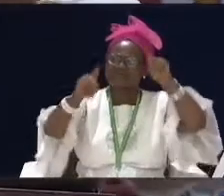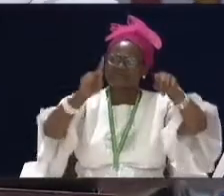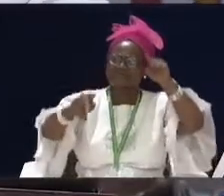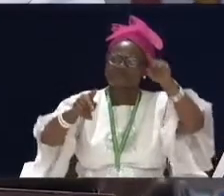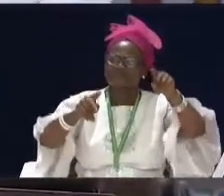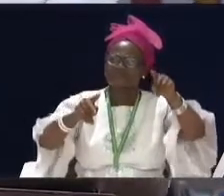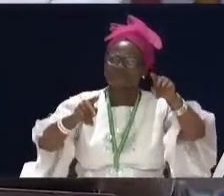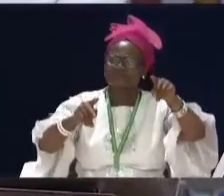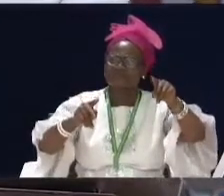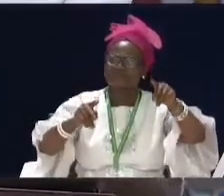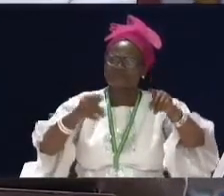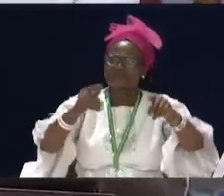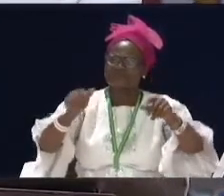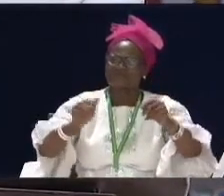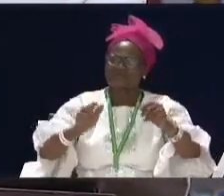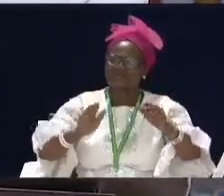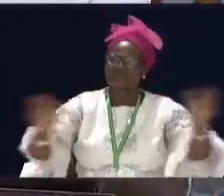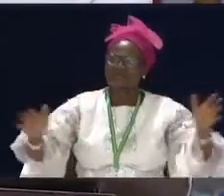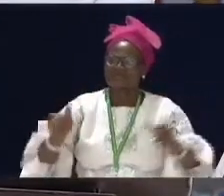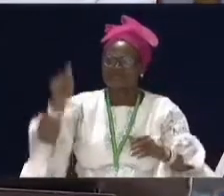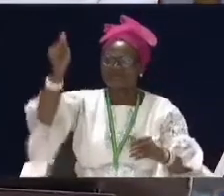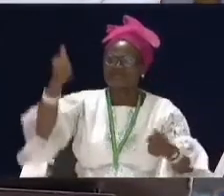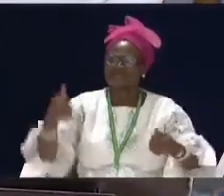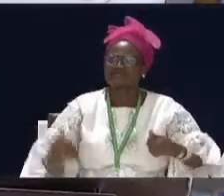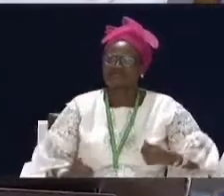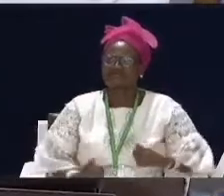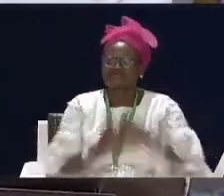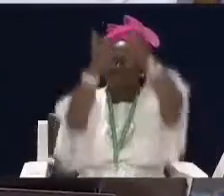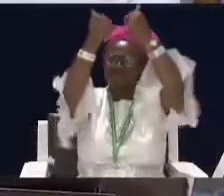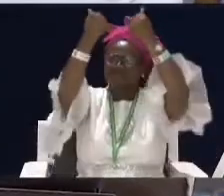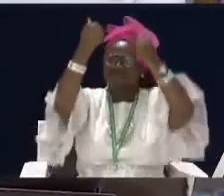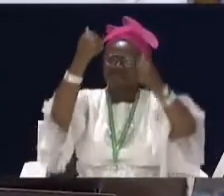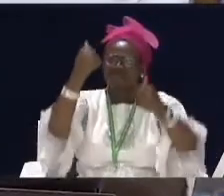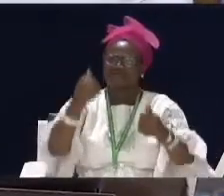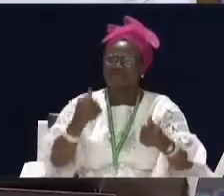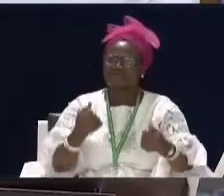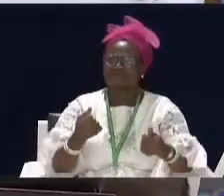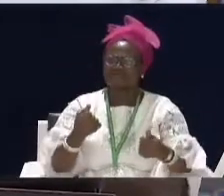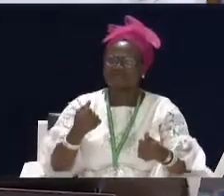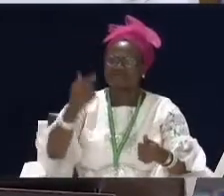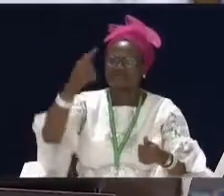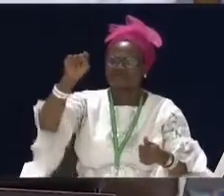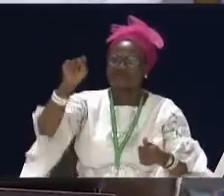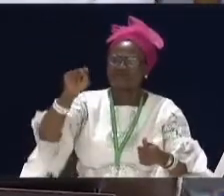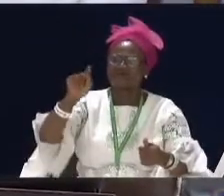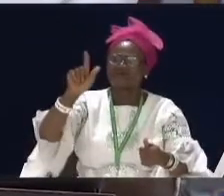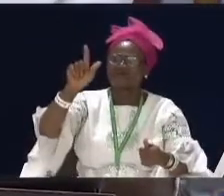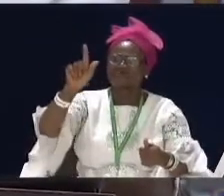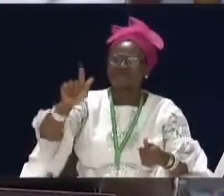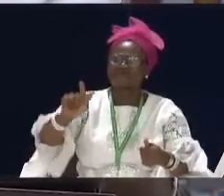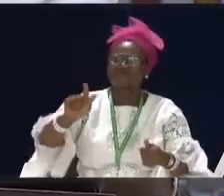your biggest challenge of 2022